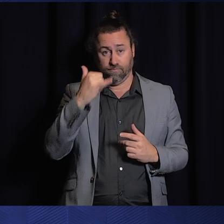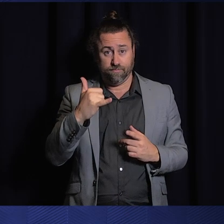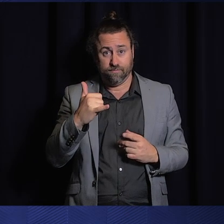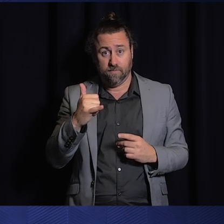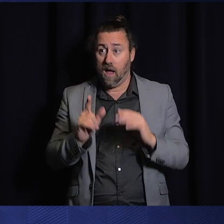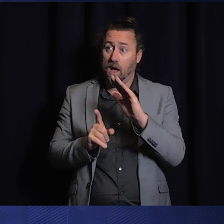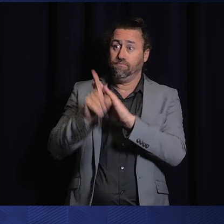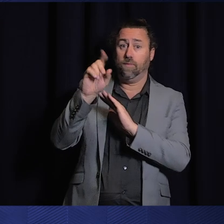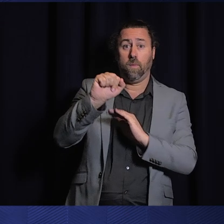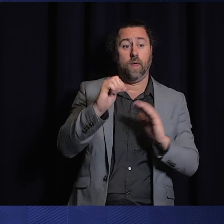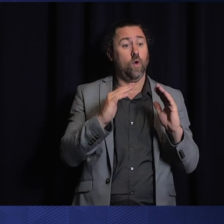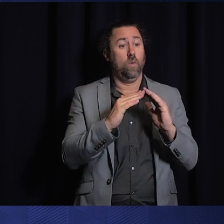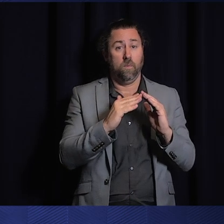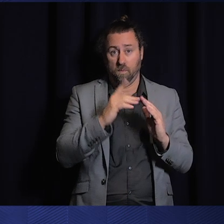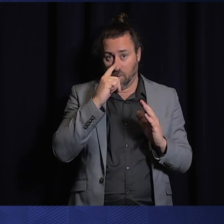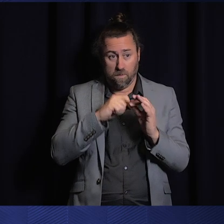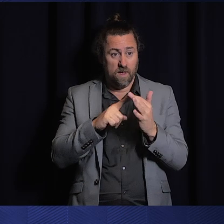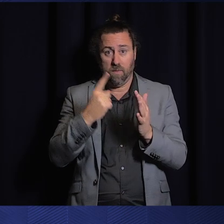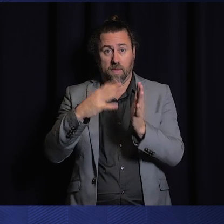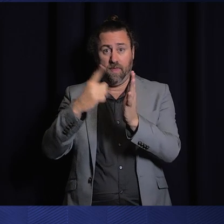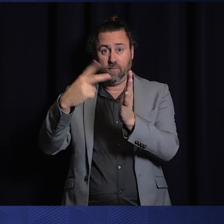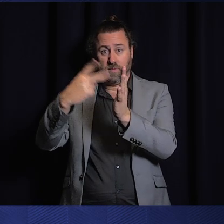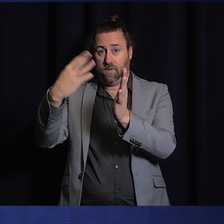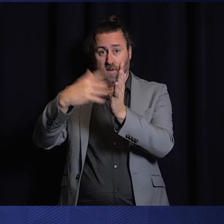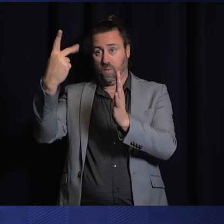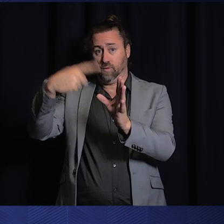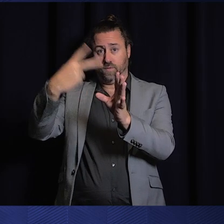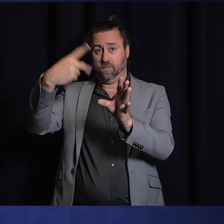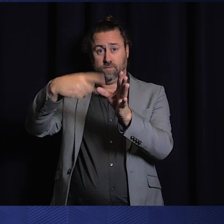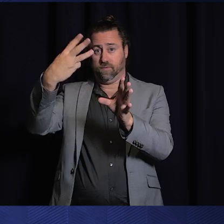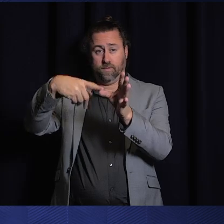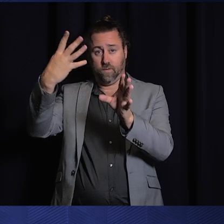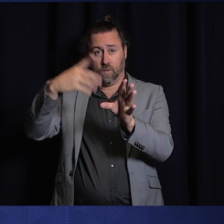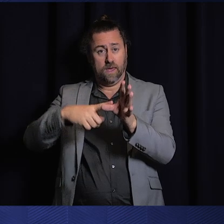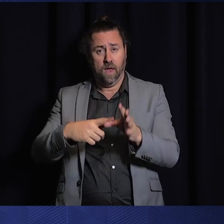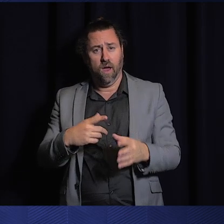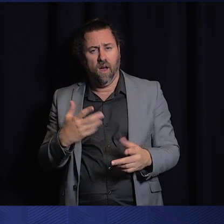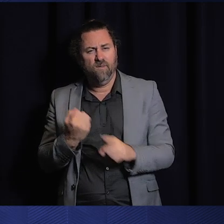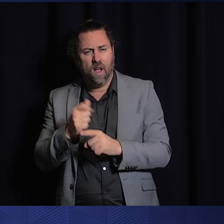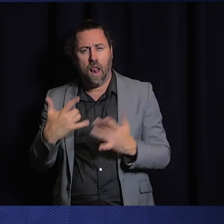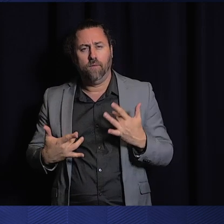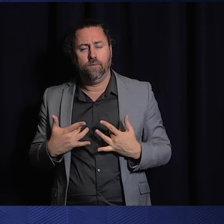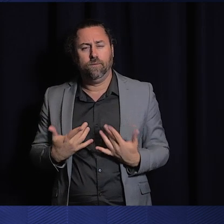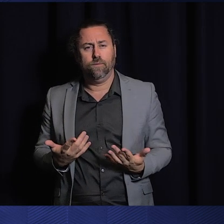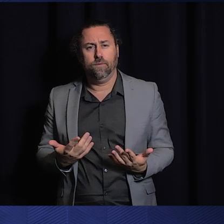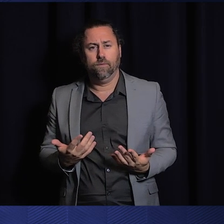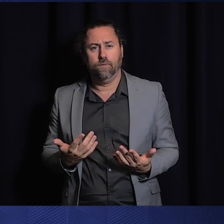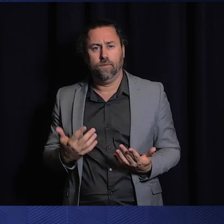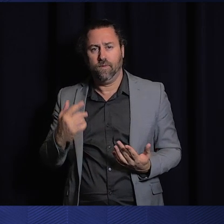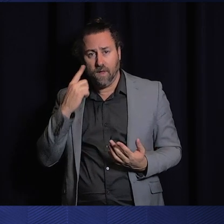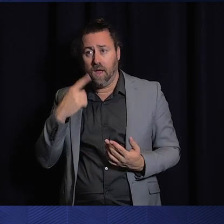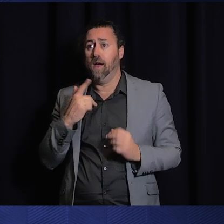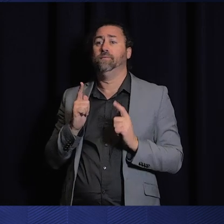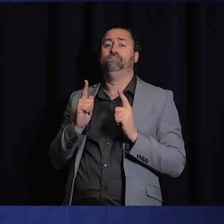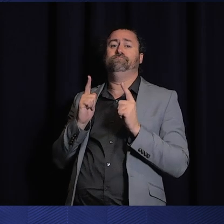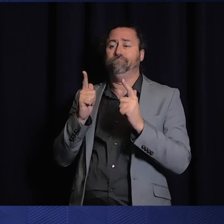months or even years. Displacement has a severe impact on people's lives, particularly when they're unable to access any